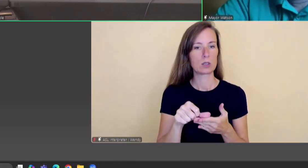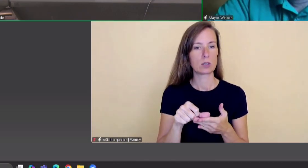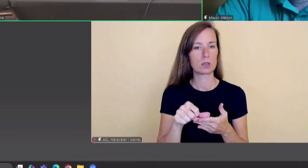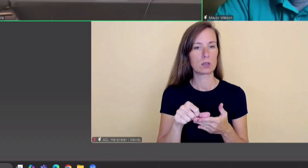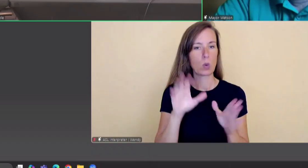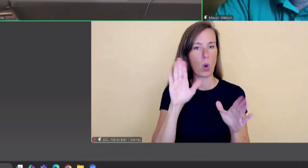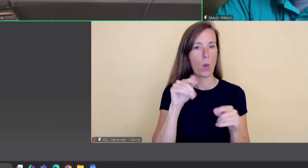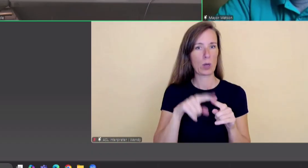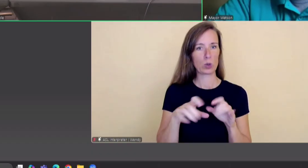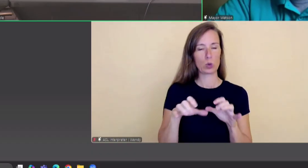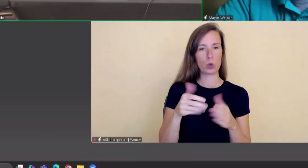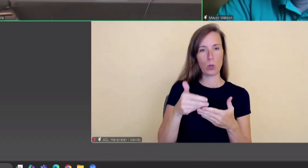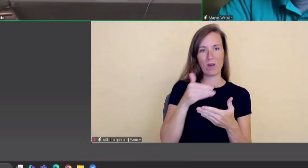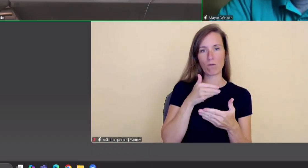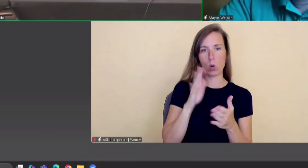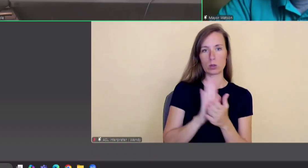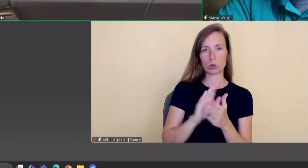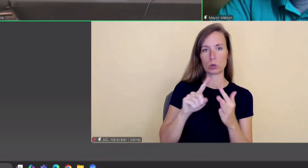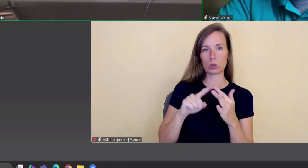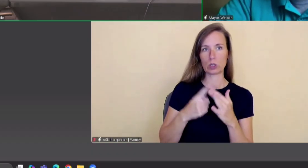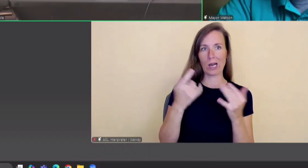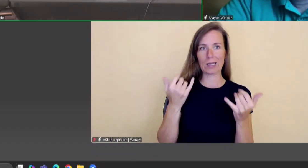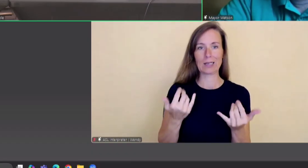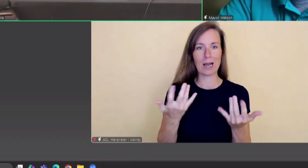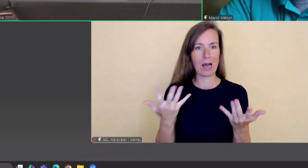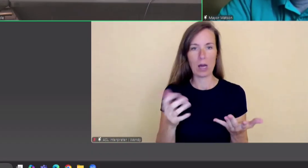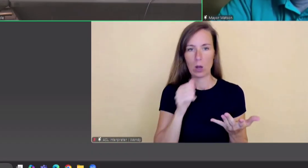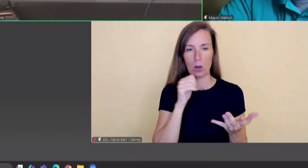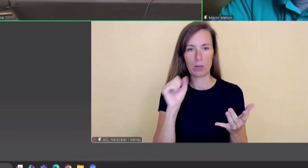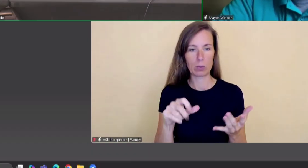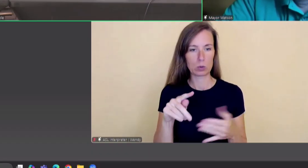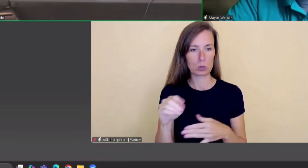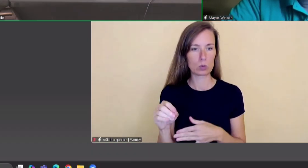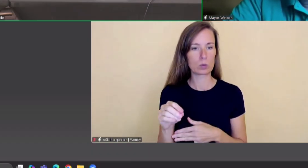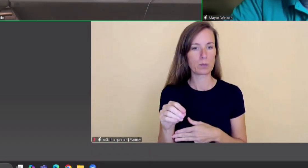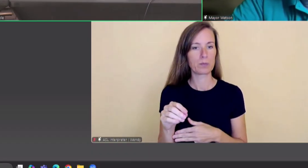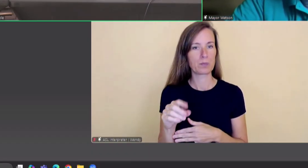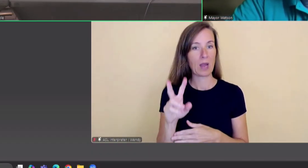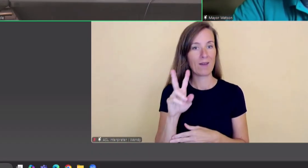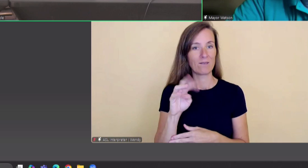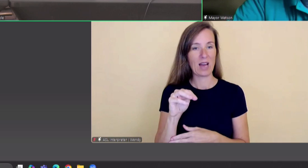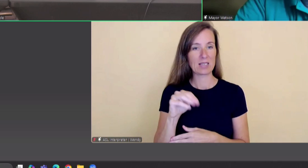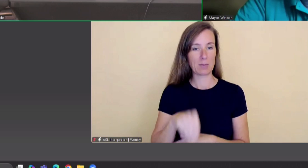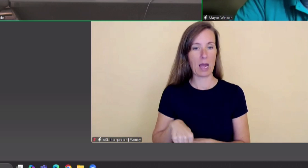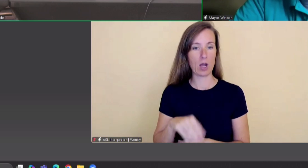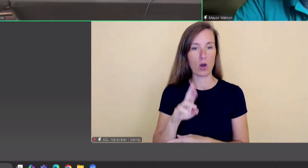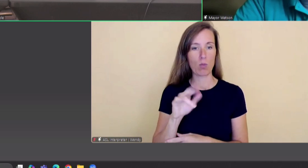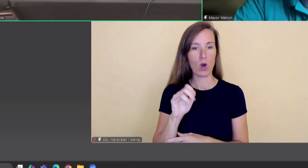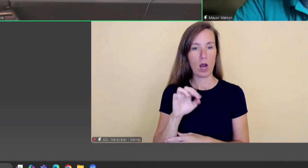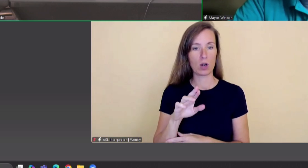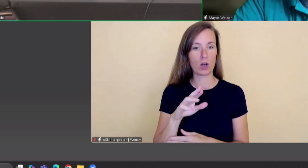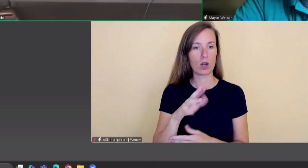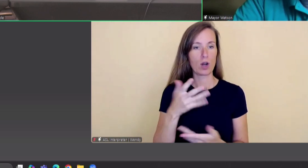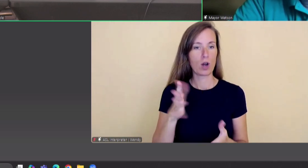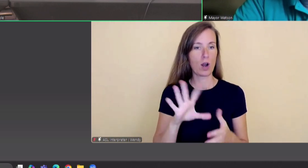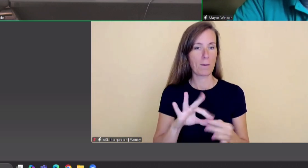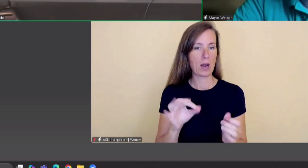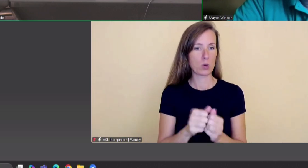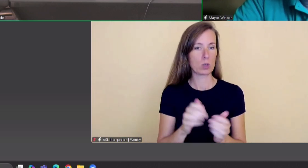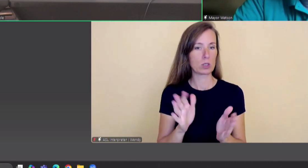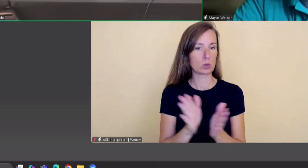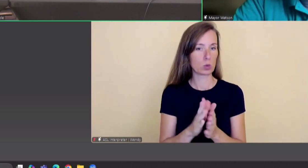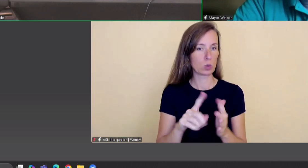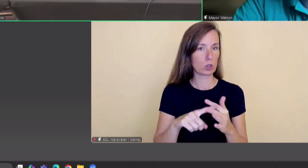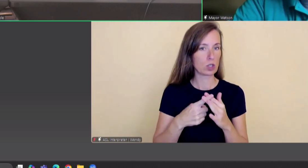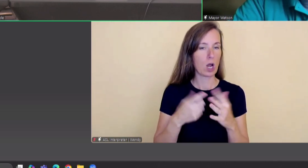to. And as Vice Mayor Briner mentioned, with school starting, we just don't want any incidents that